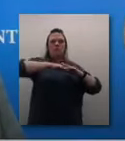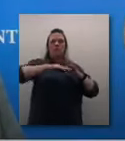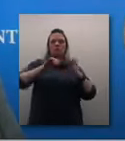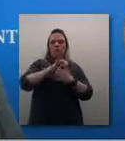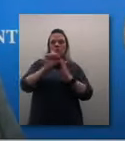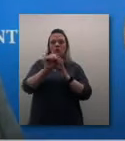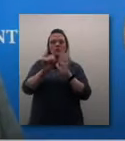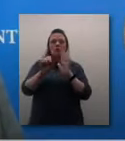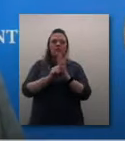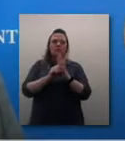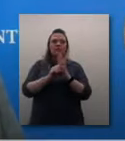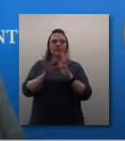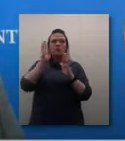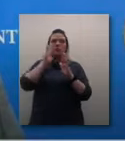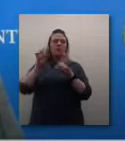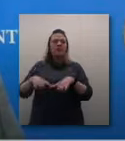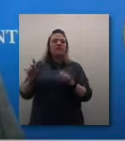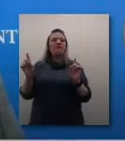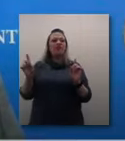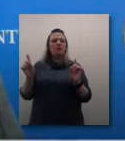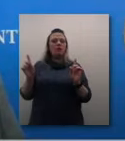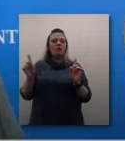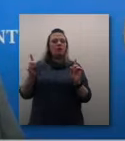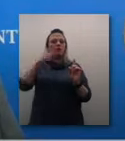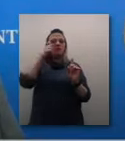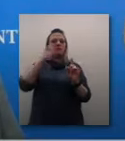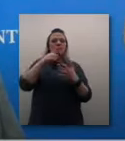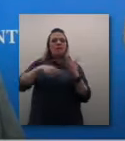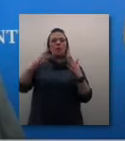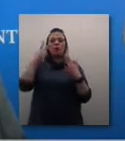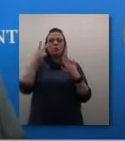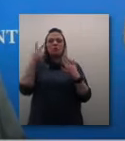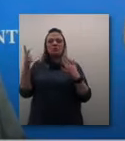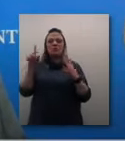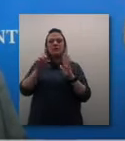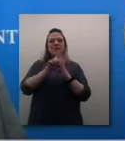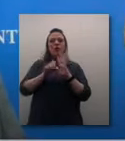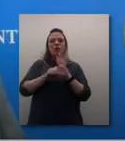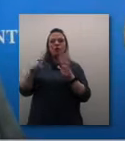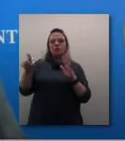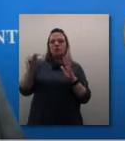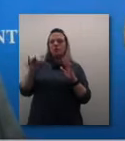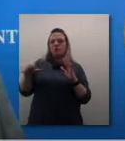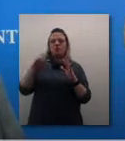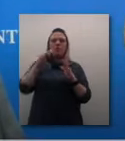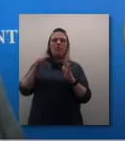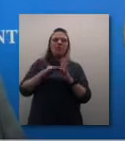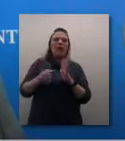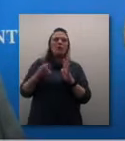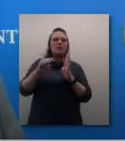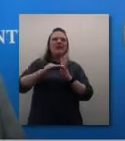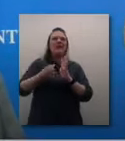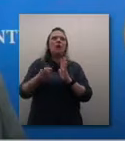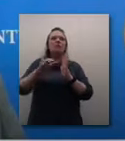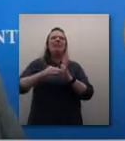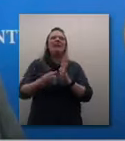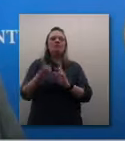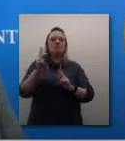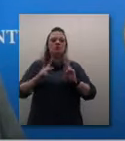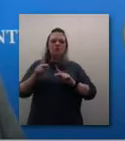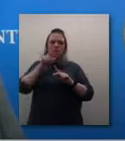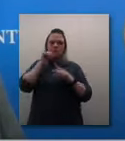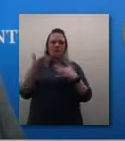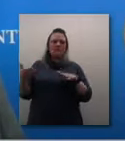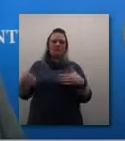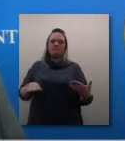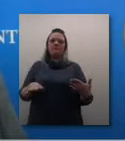going to be in some ways skewed because of what you see downstate with thousands and thousands of people who died. So